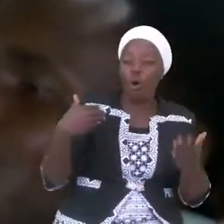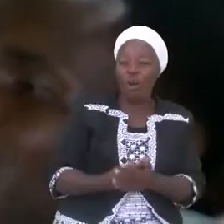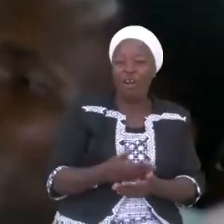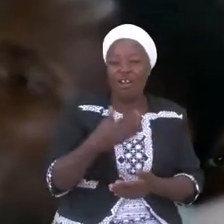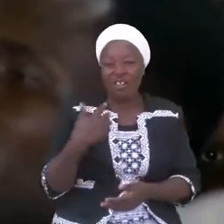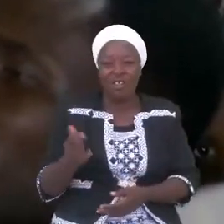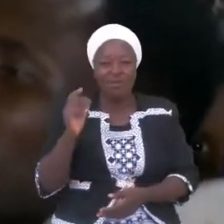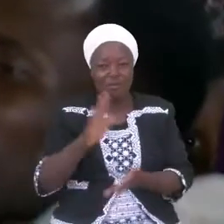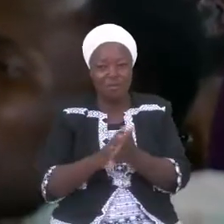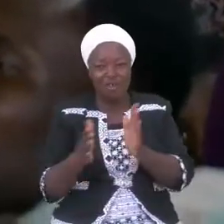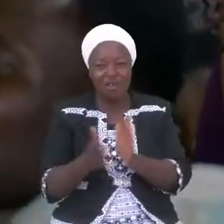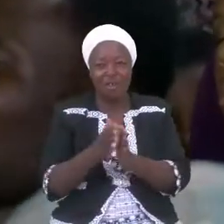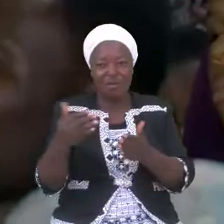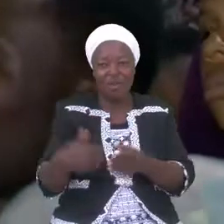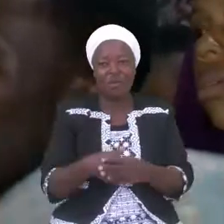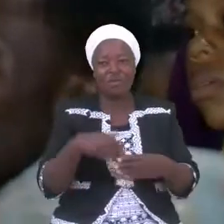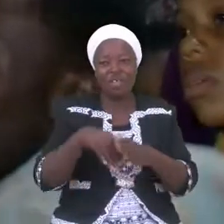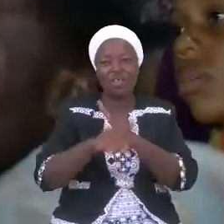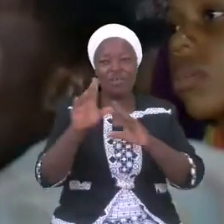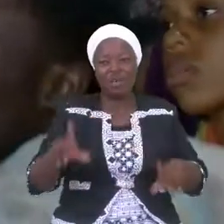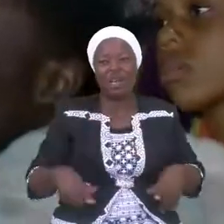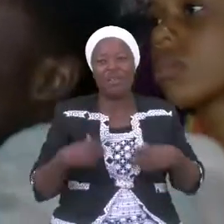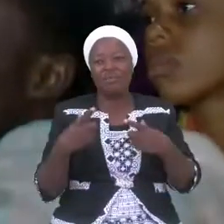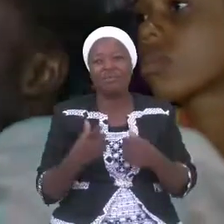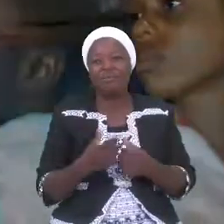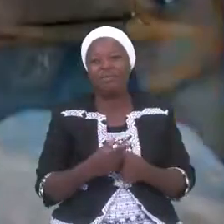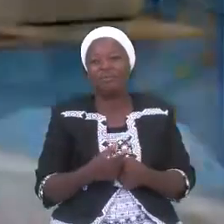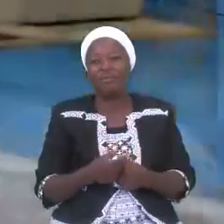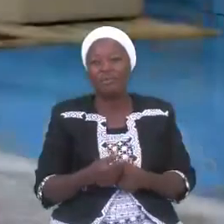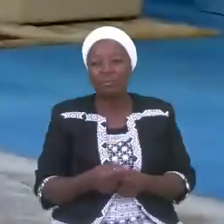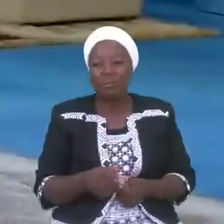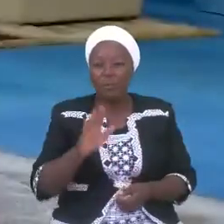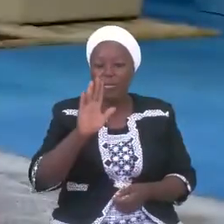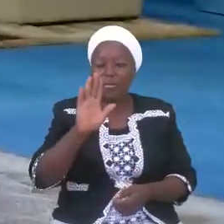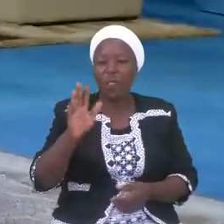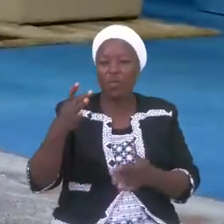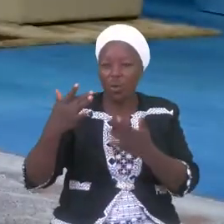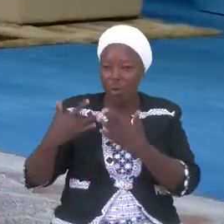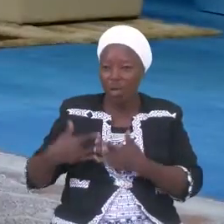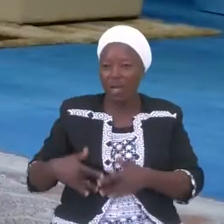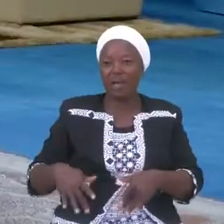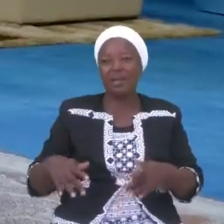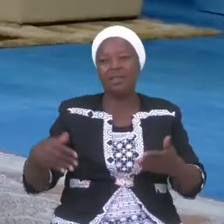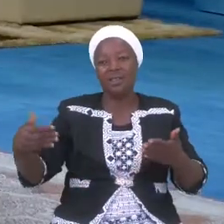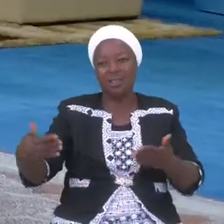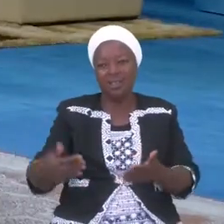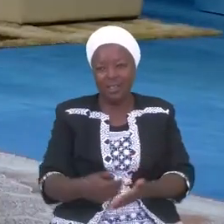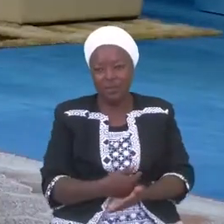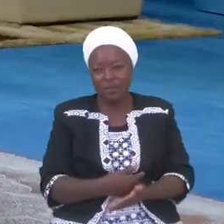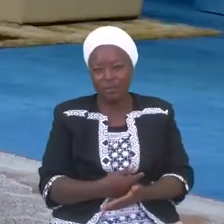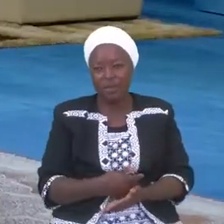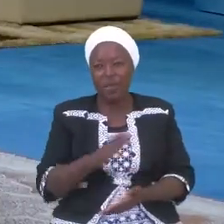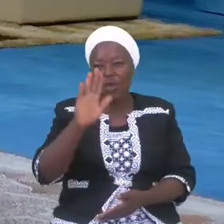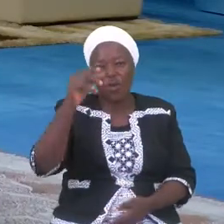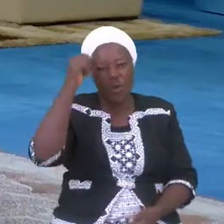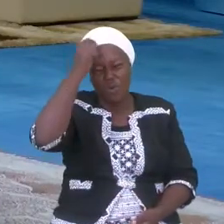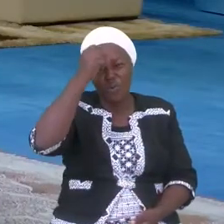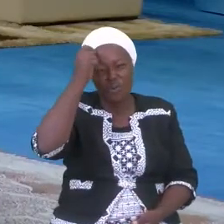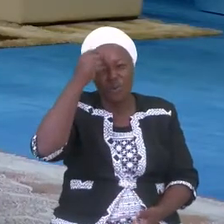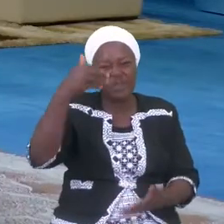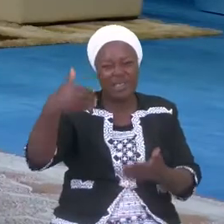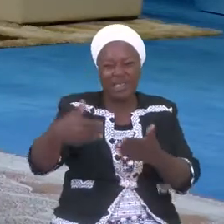new in your life. Your heart new. Your thoughts